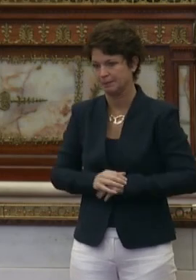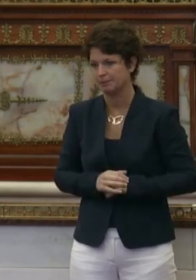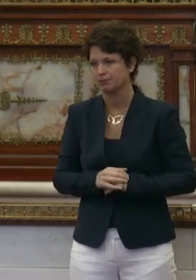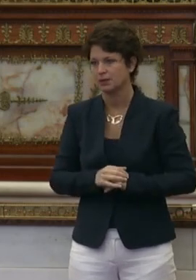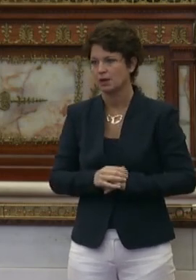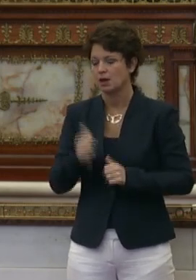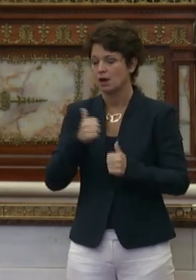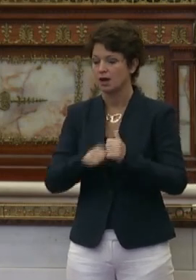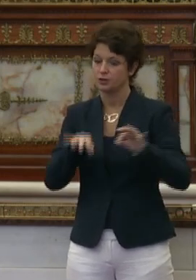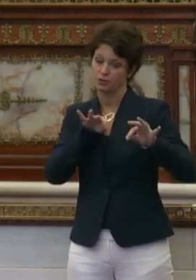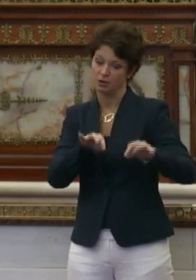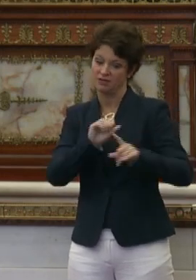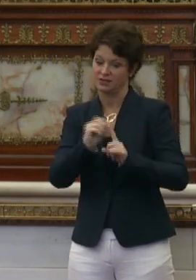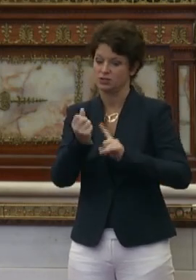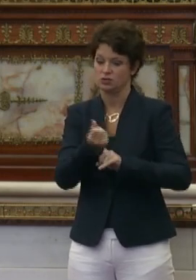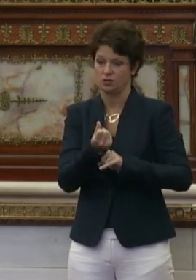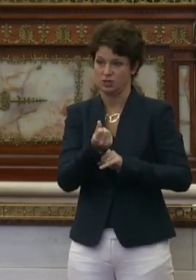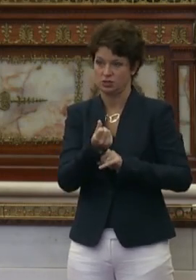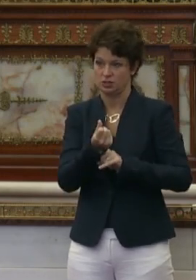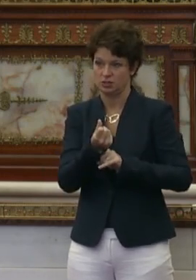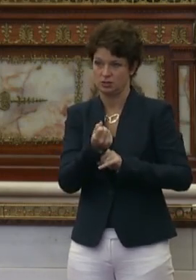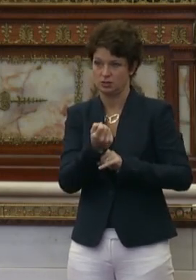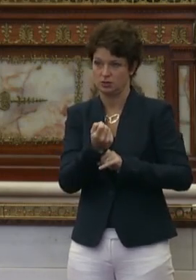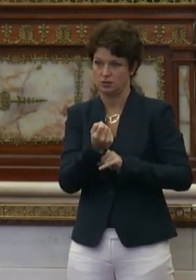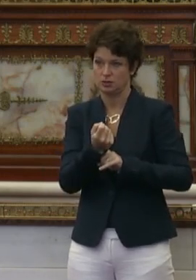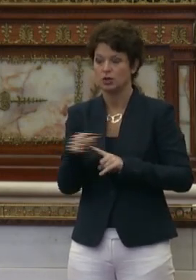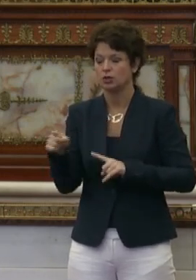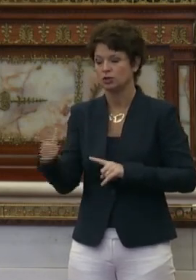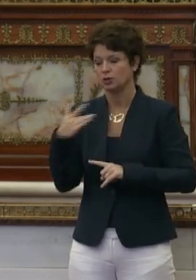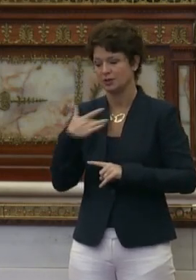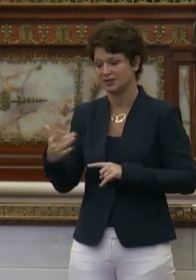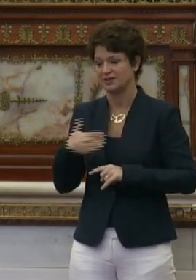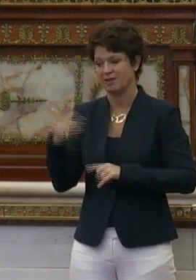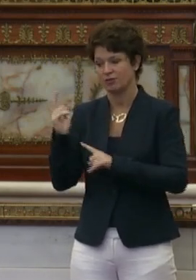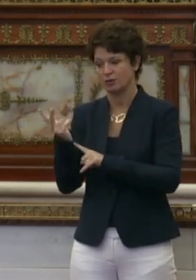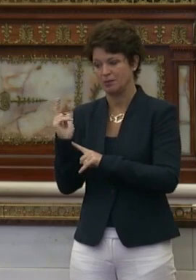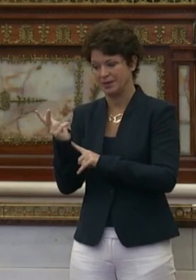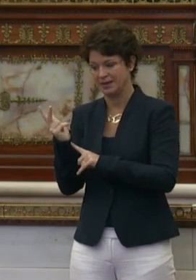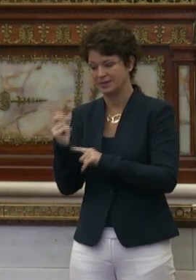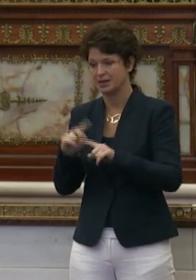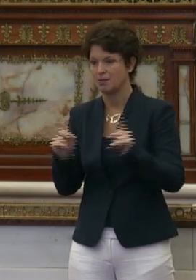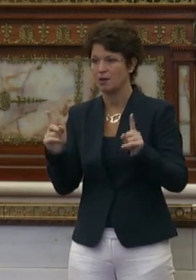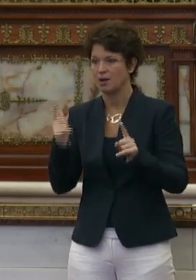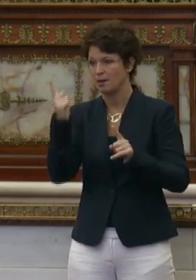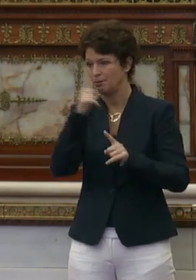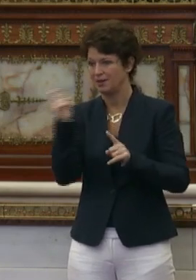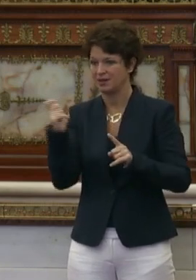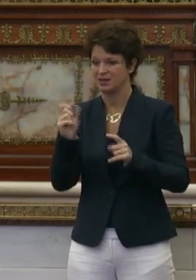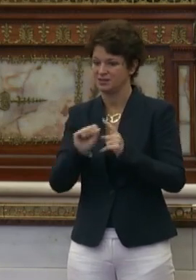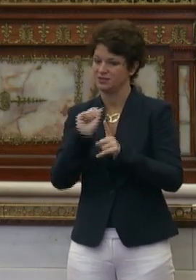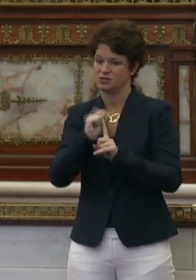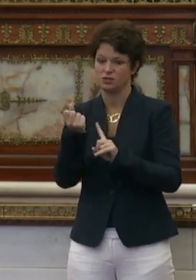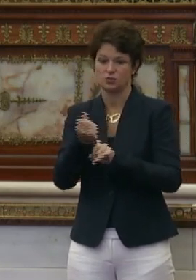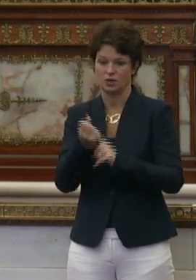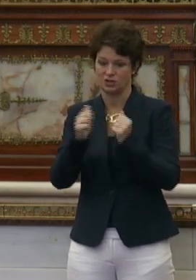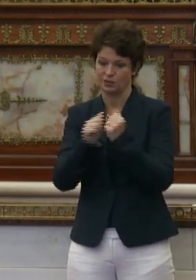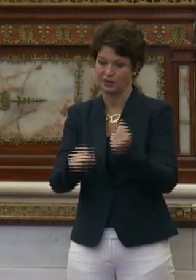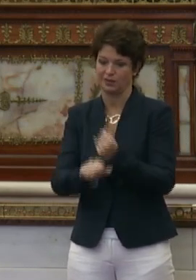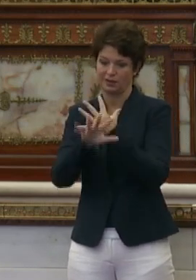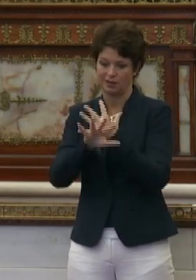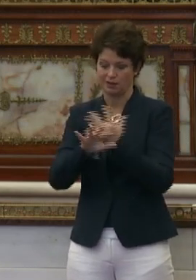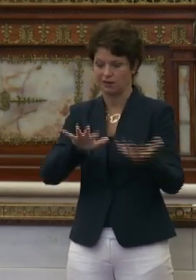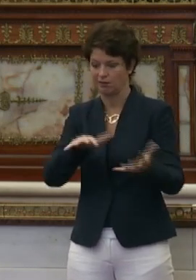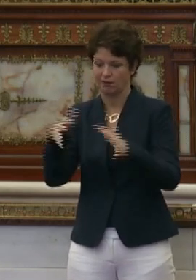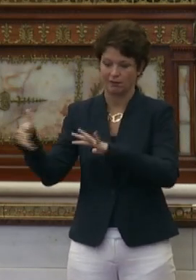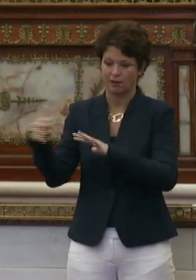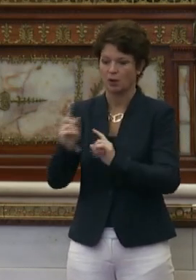Under ideal circumstances, you would normally have 3 minutes, but given the existing situation, we are going to